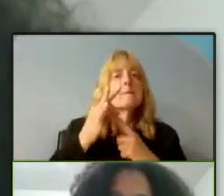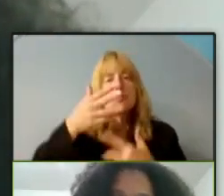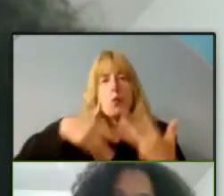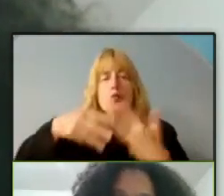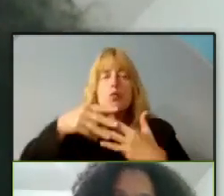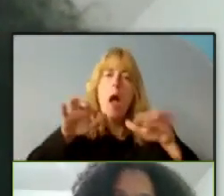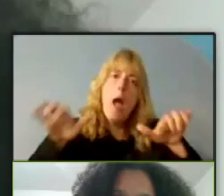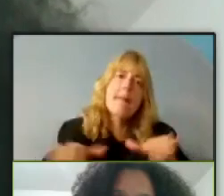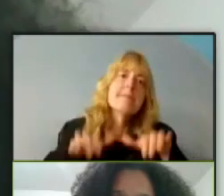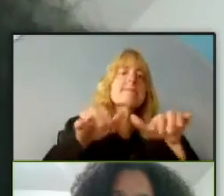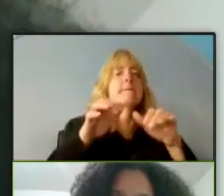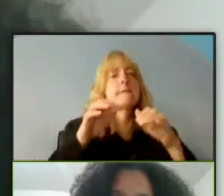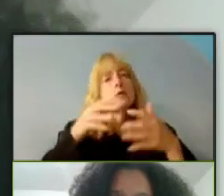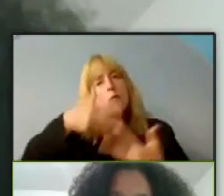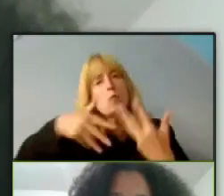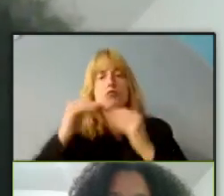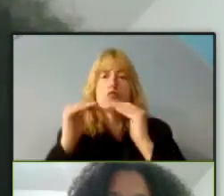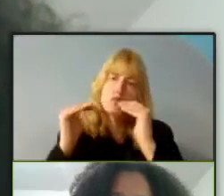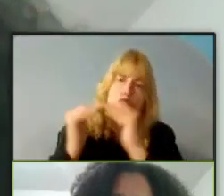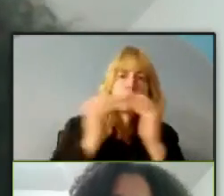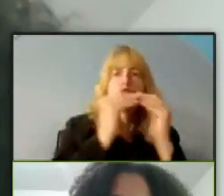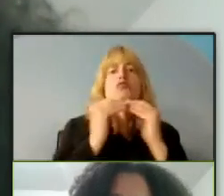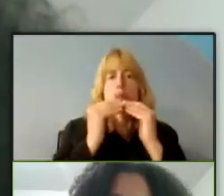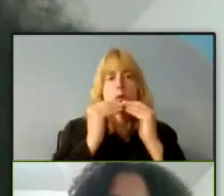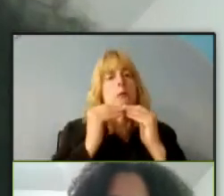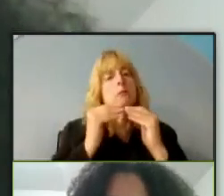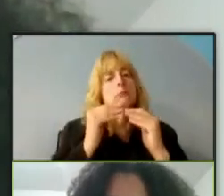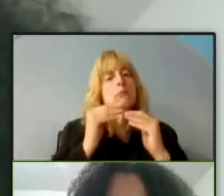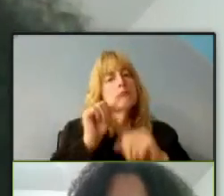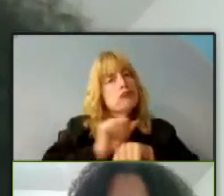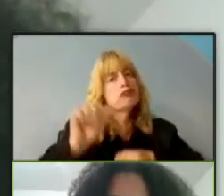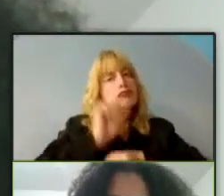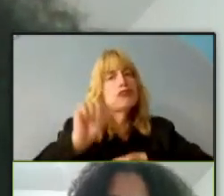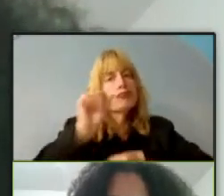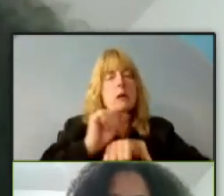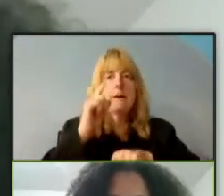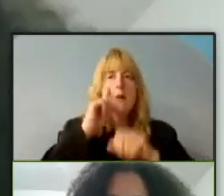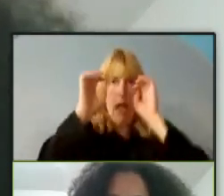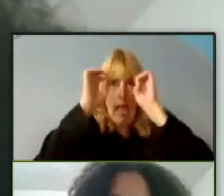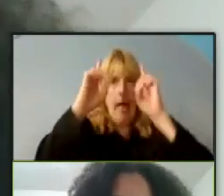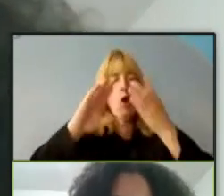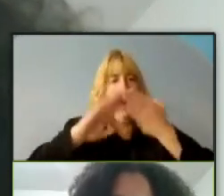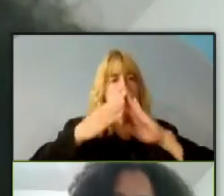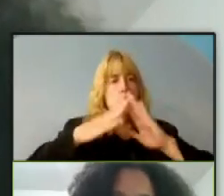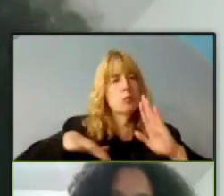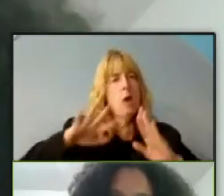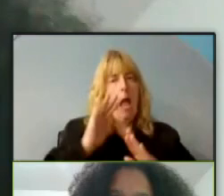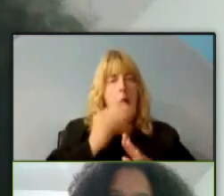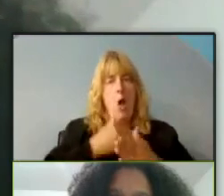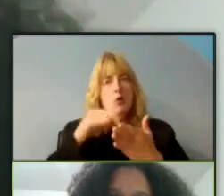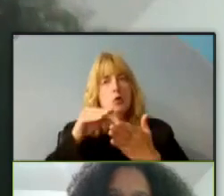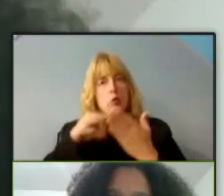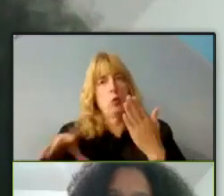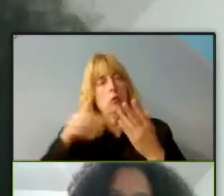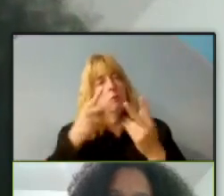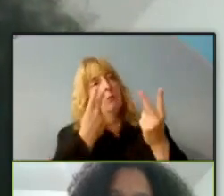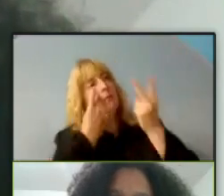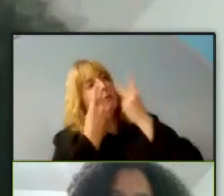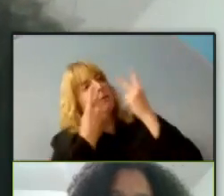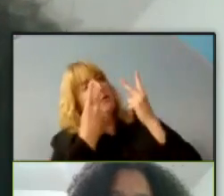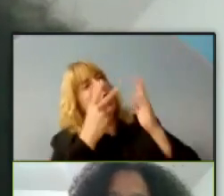and among our educational community. And so our students learn from that.